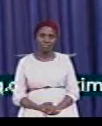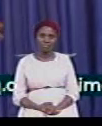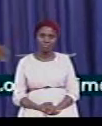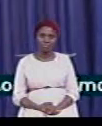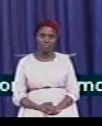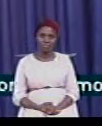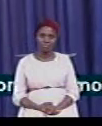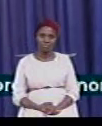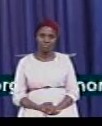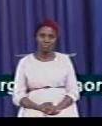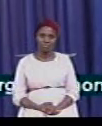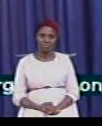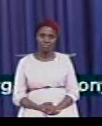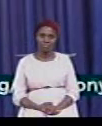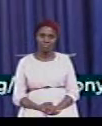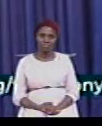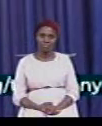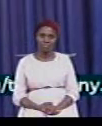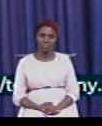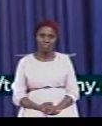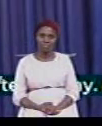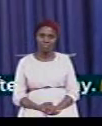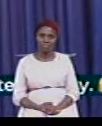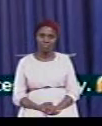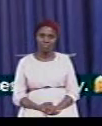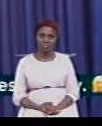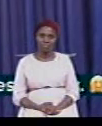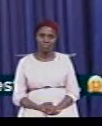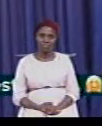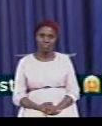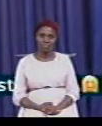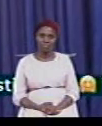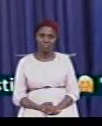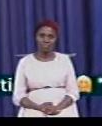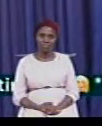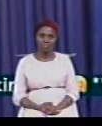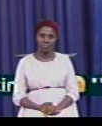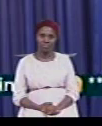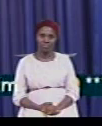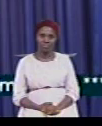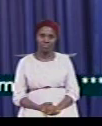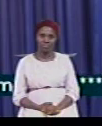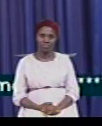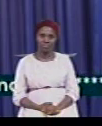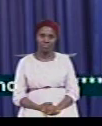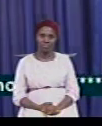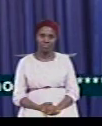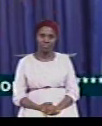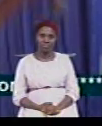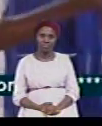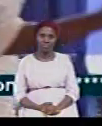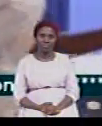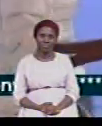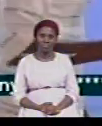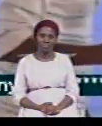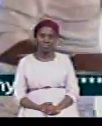cotinani padomo, Akas Asamu. Nim Sanya Cooper, while Mammy to me be a medico when I make cash any day. Amen.